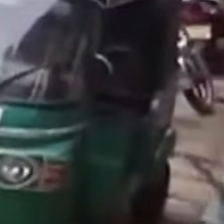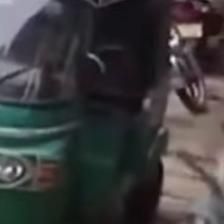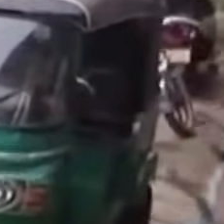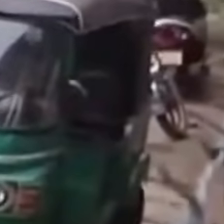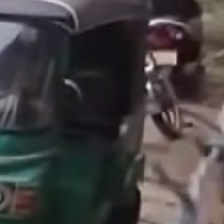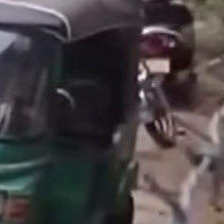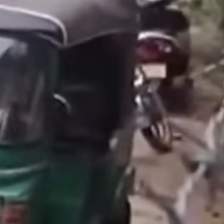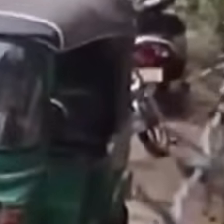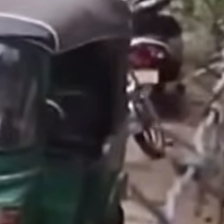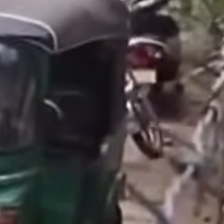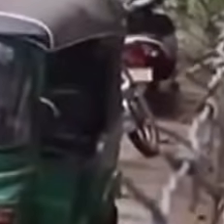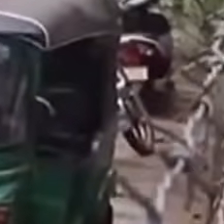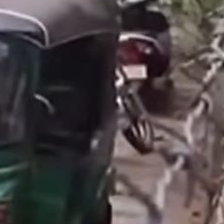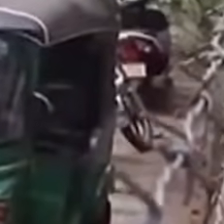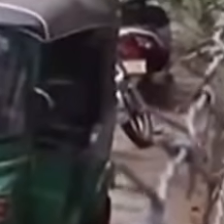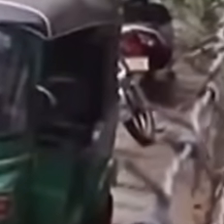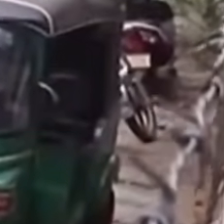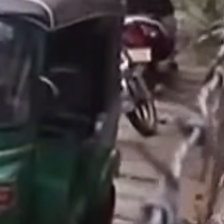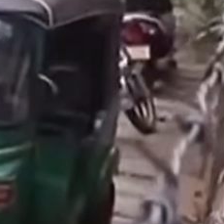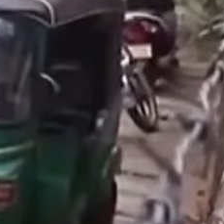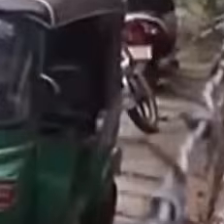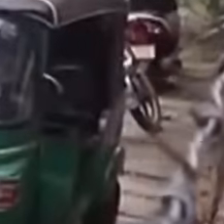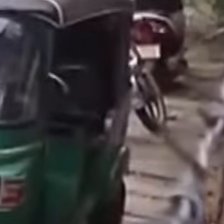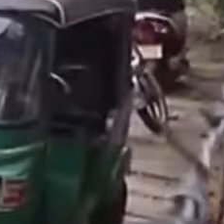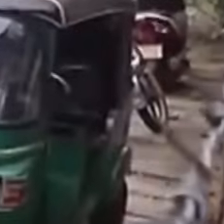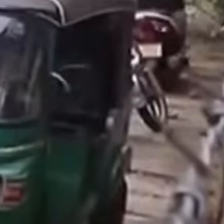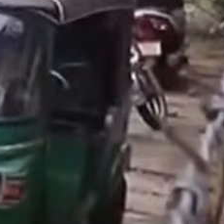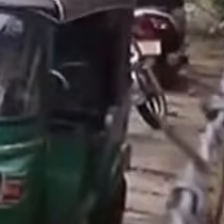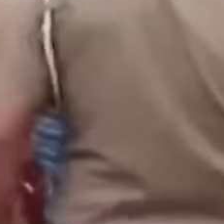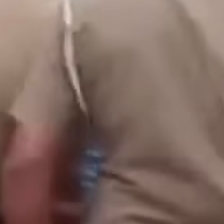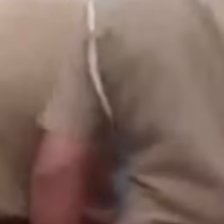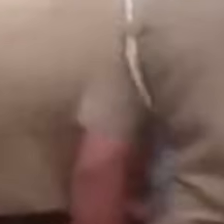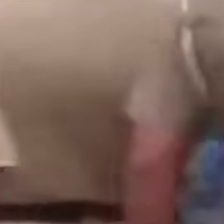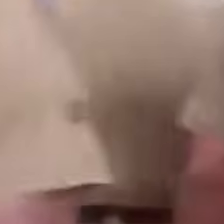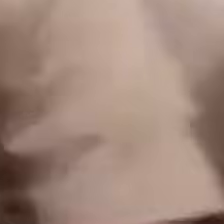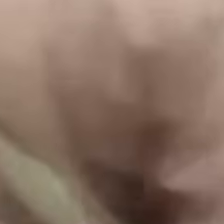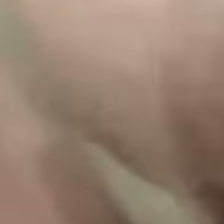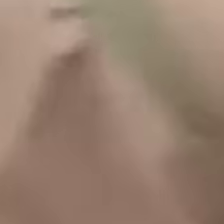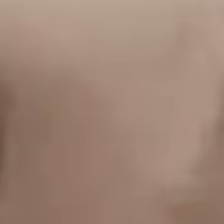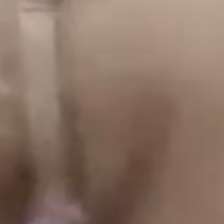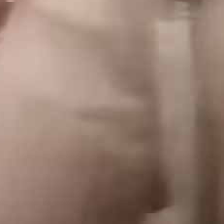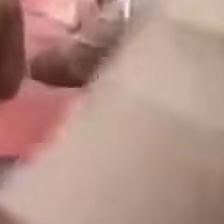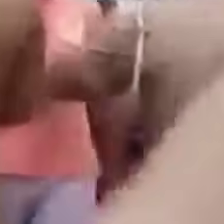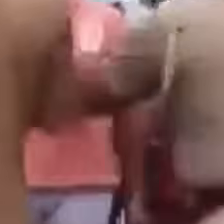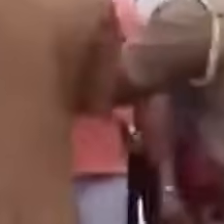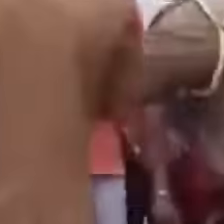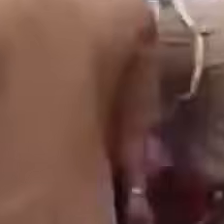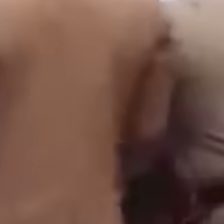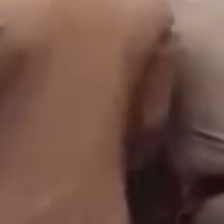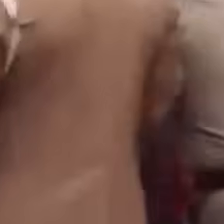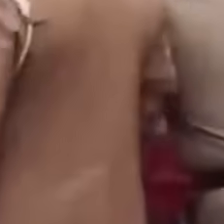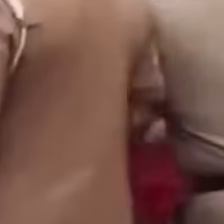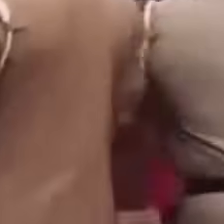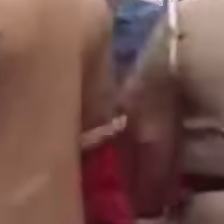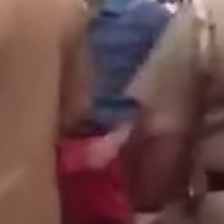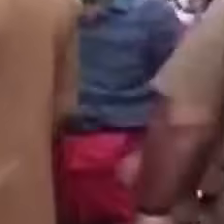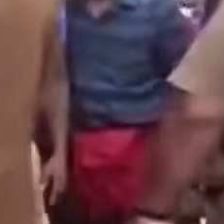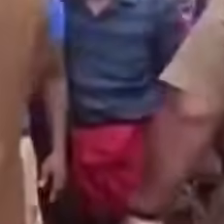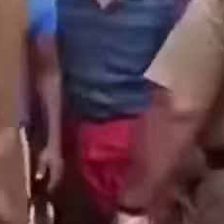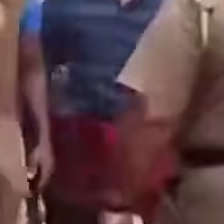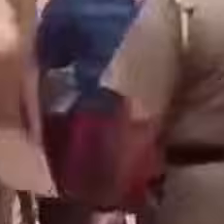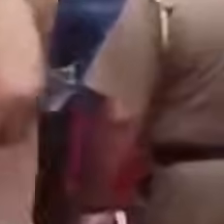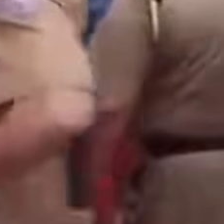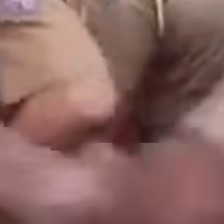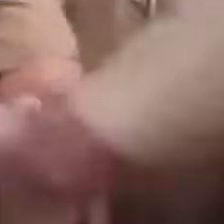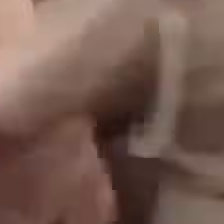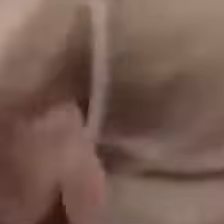The deceased suspect was the 38-year-old father of three who was arrested by the Padmastri police last night. Relatives of the deceased